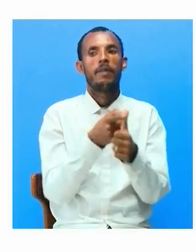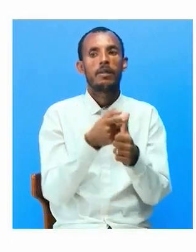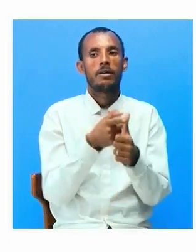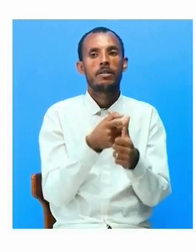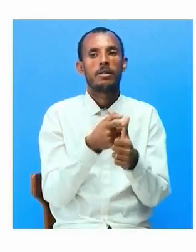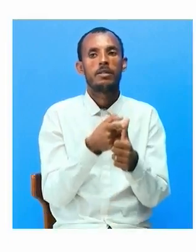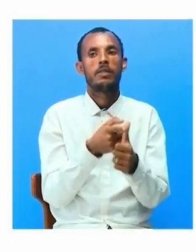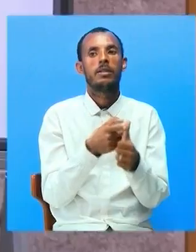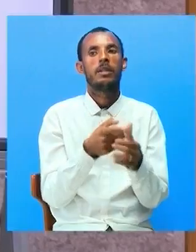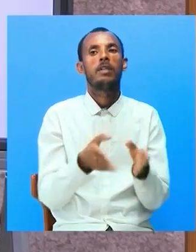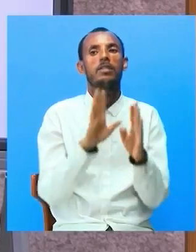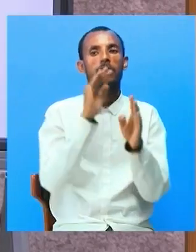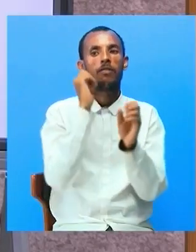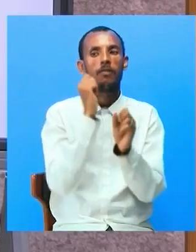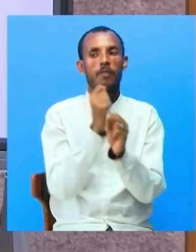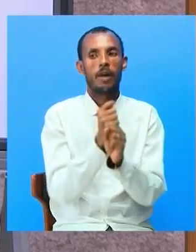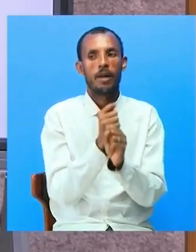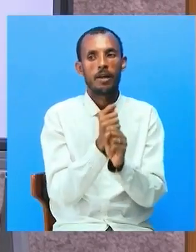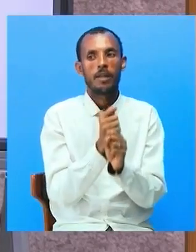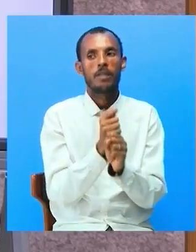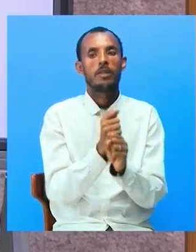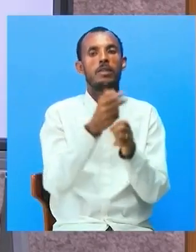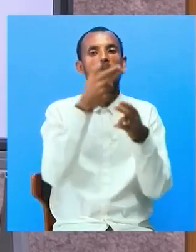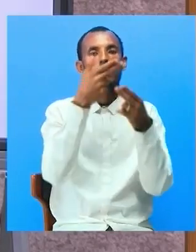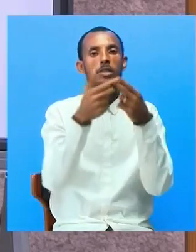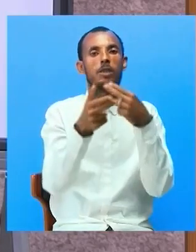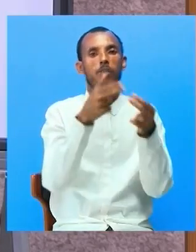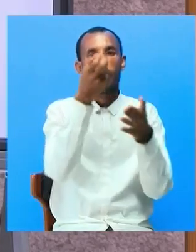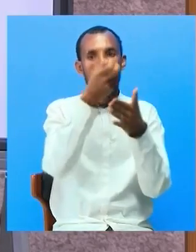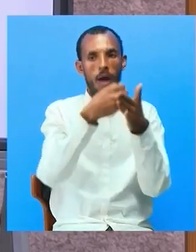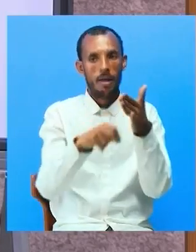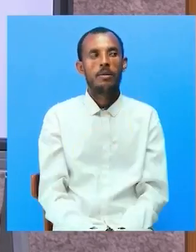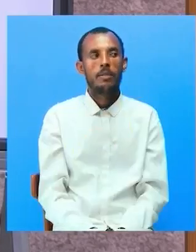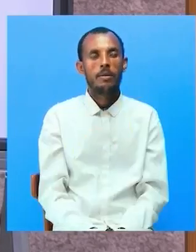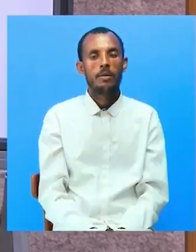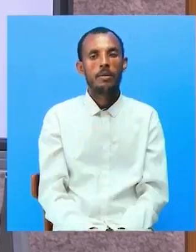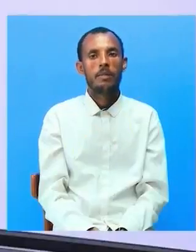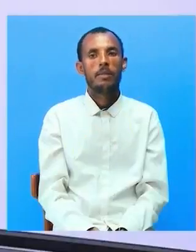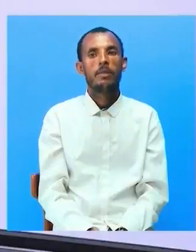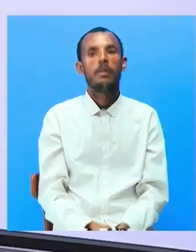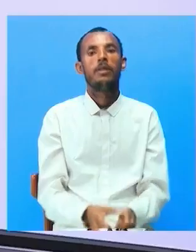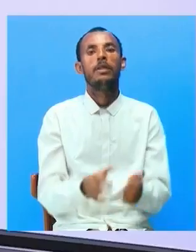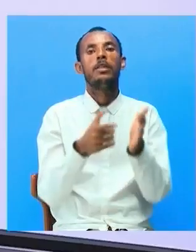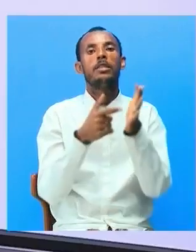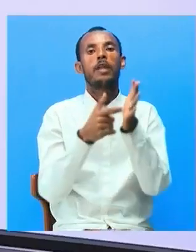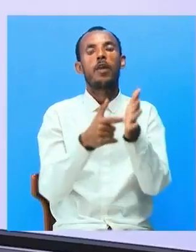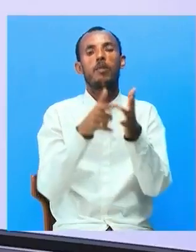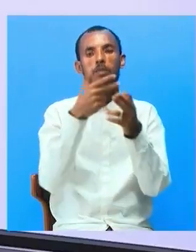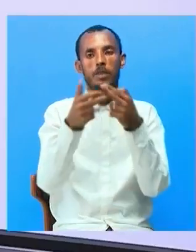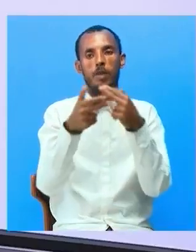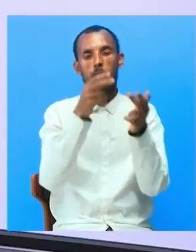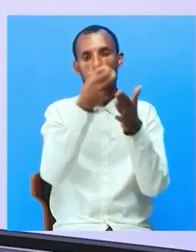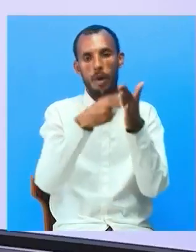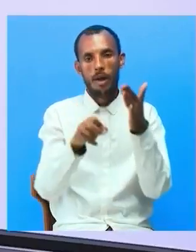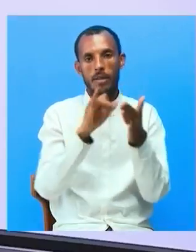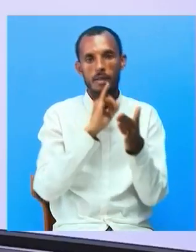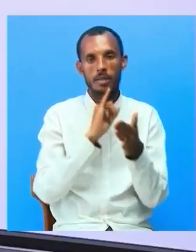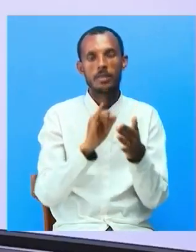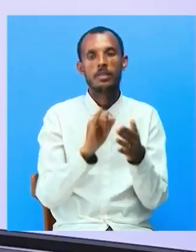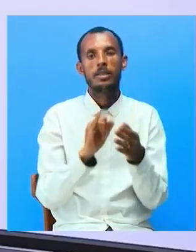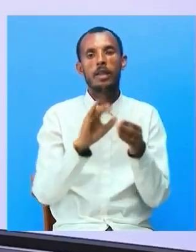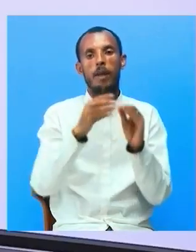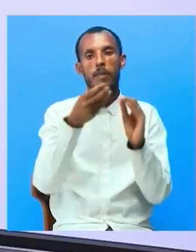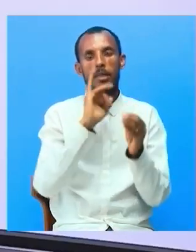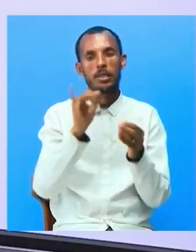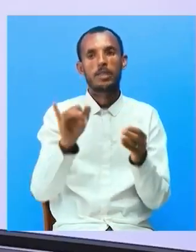first, let's find the products, the sign of the product. The sign of the product, let's count the number of